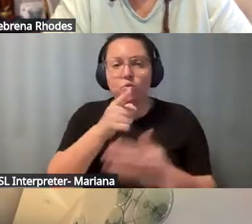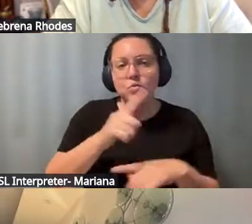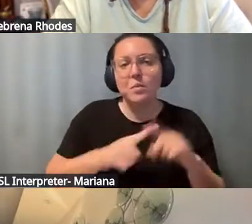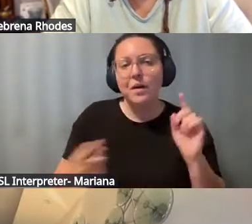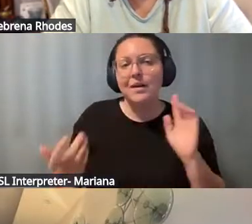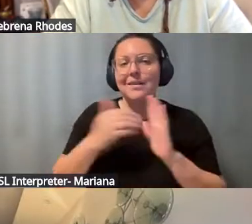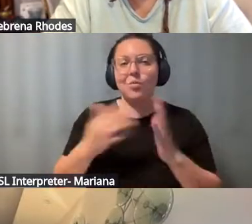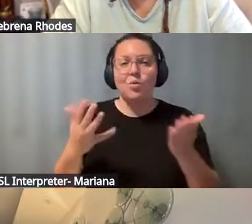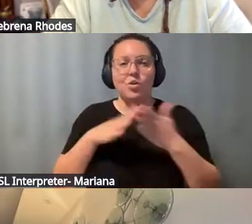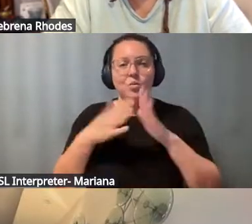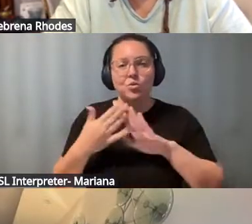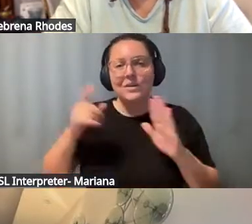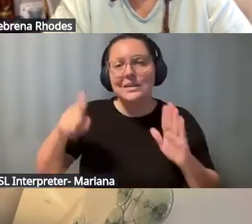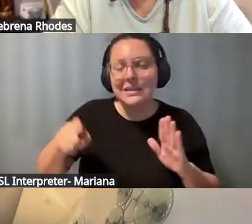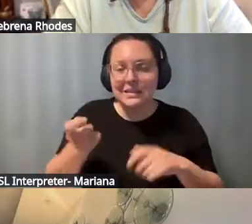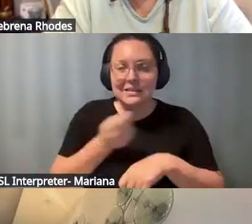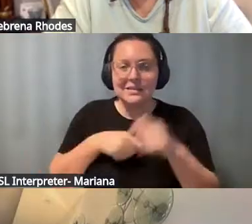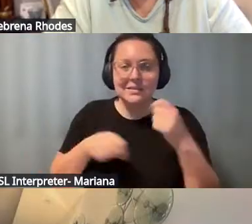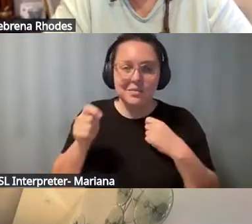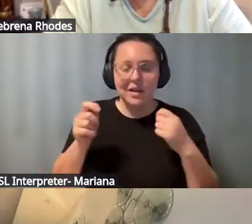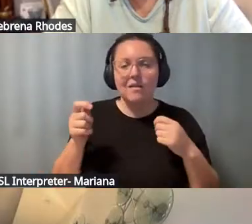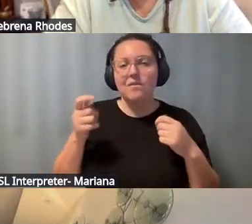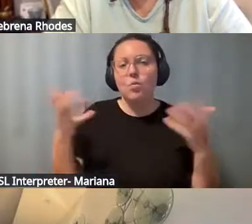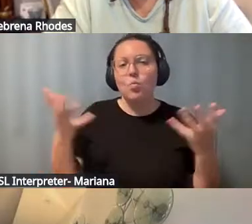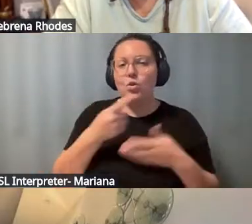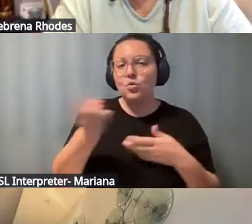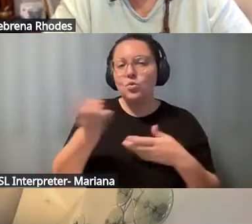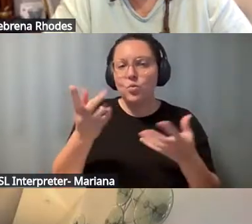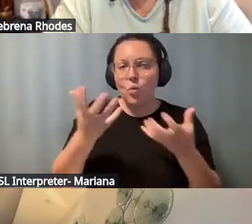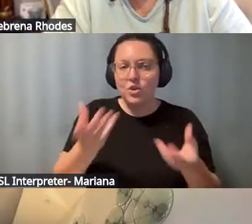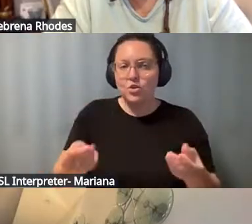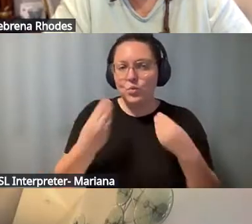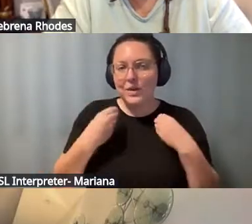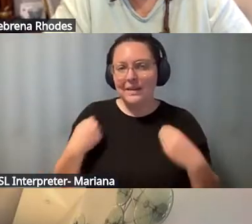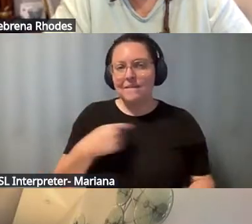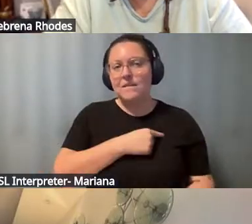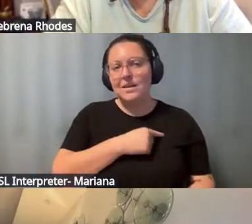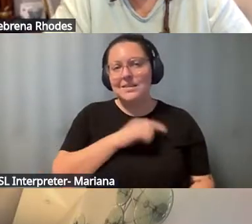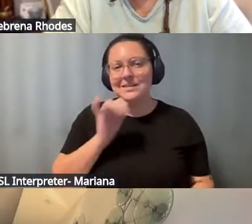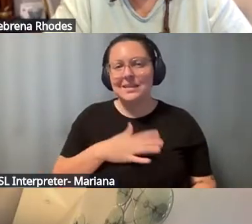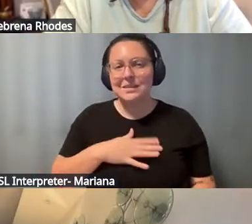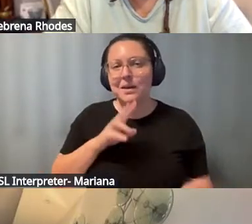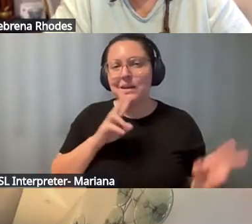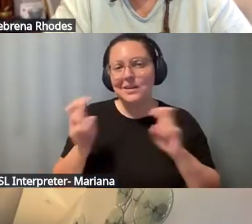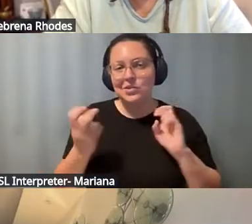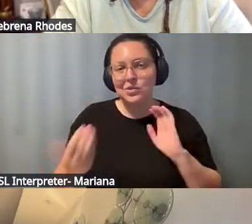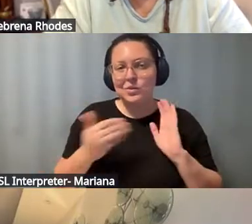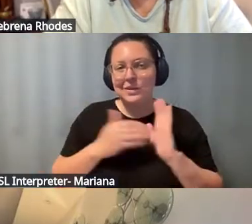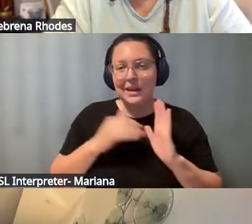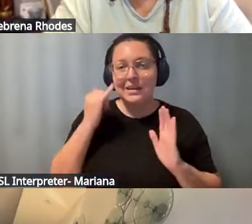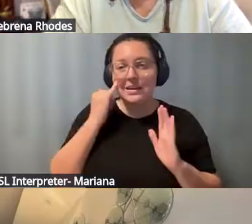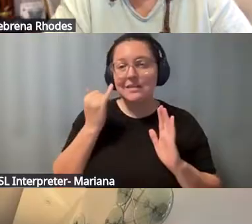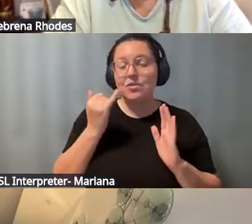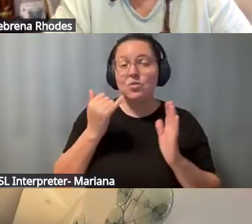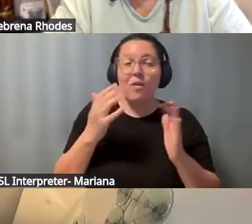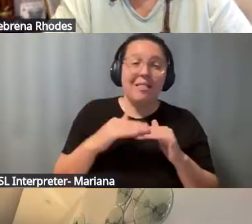actually needs versus what y'all want to give us. So that's my issue with that. Again, if y'all would at least came in the